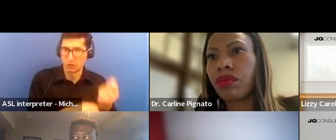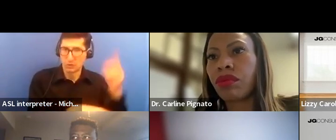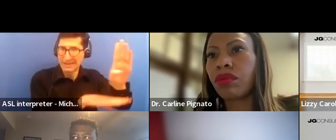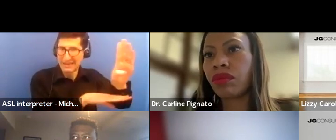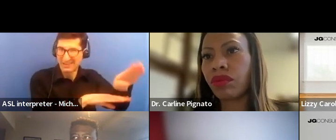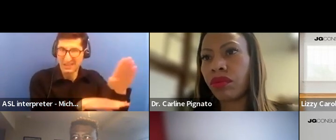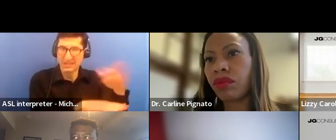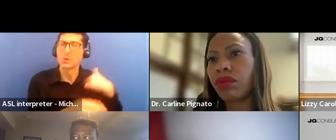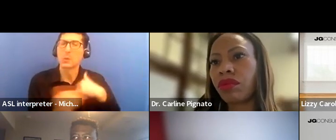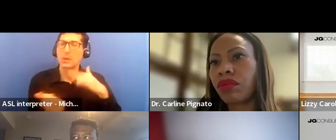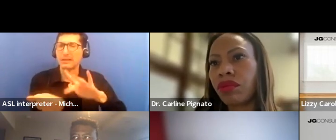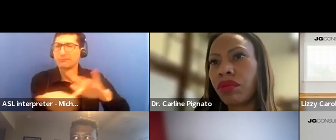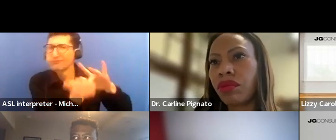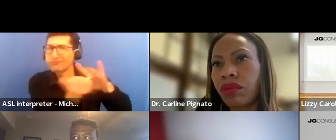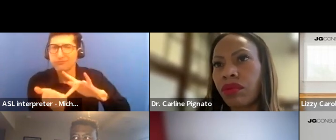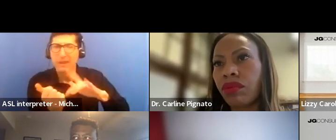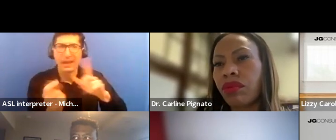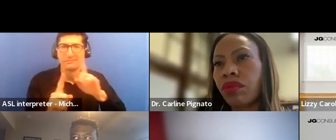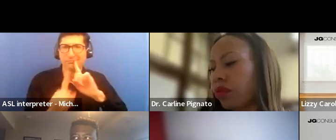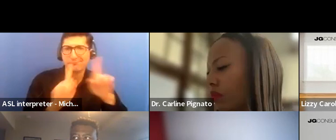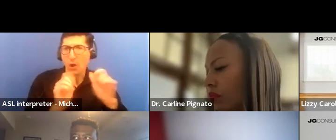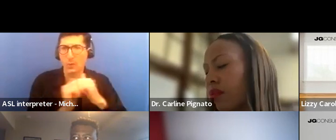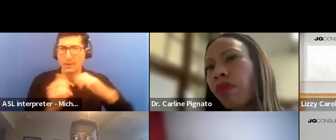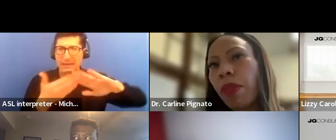to the community on engagement.